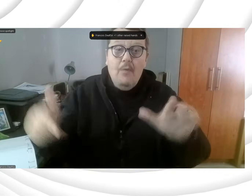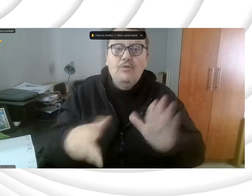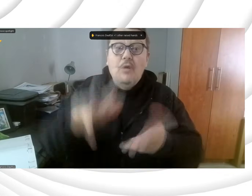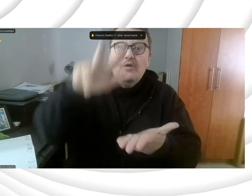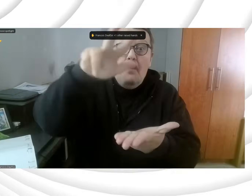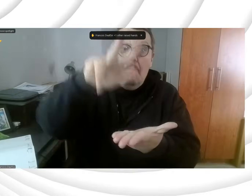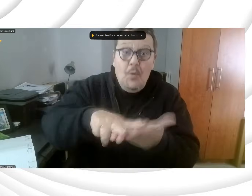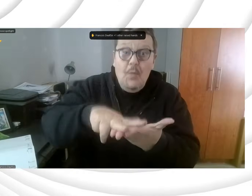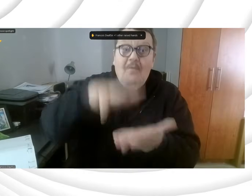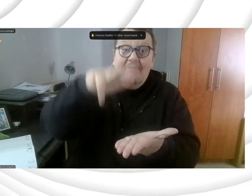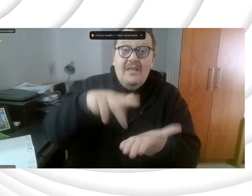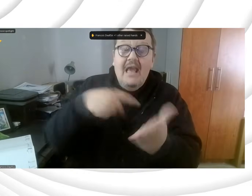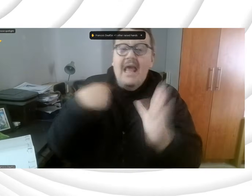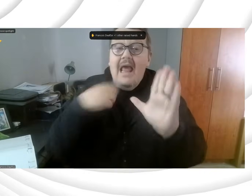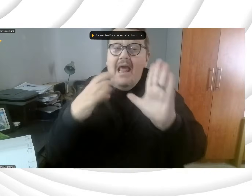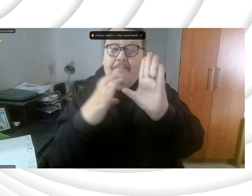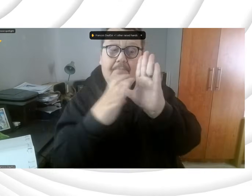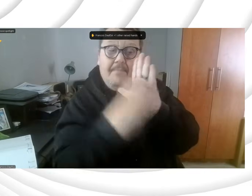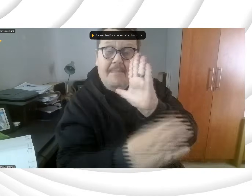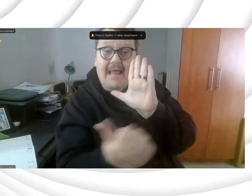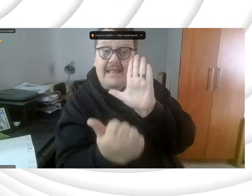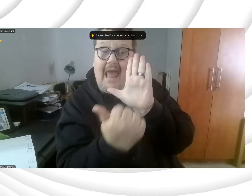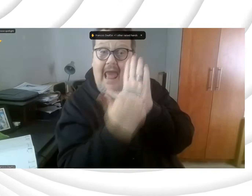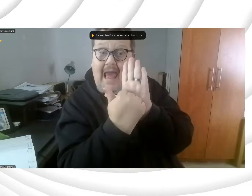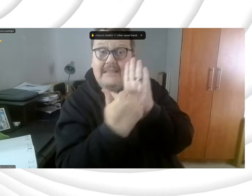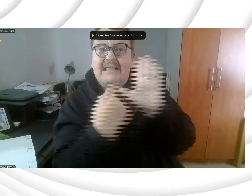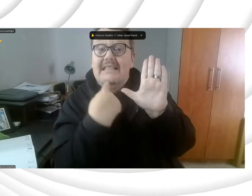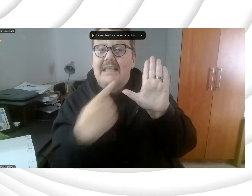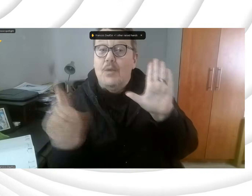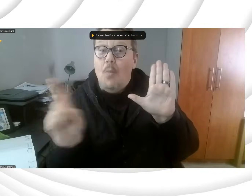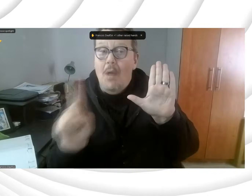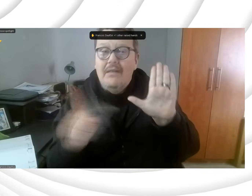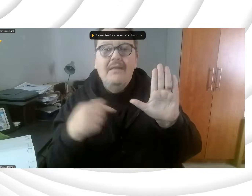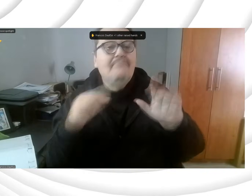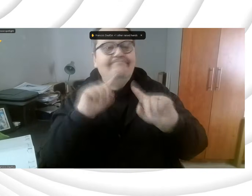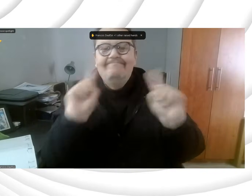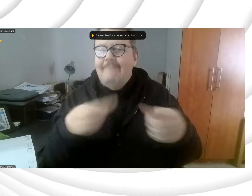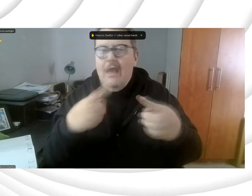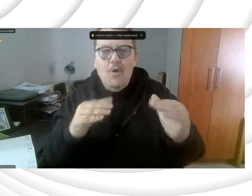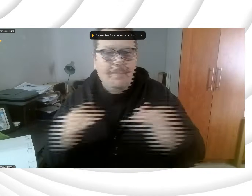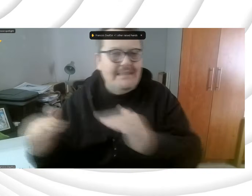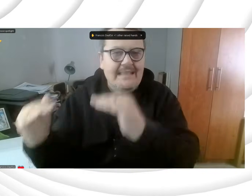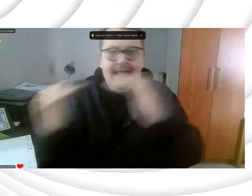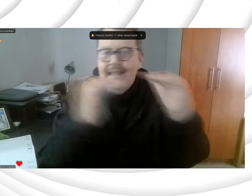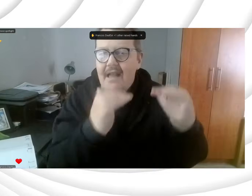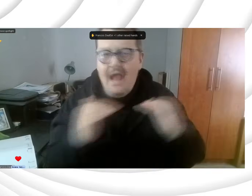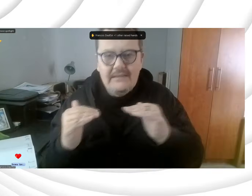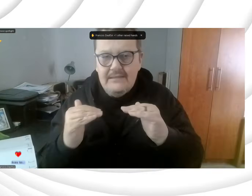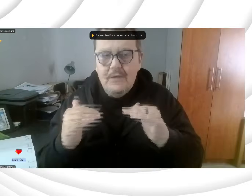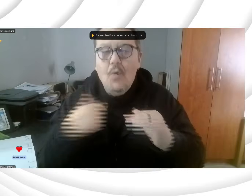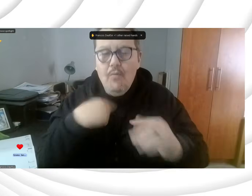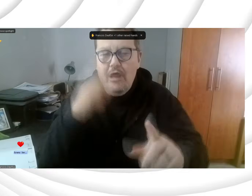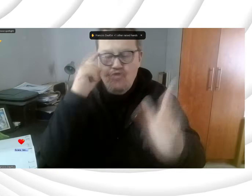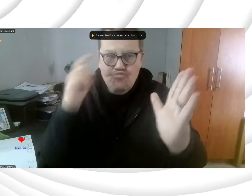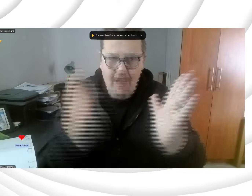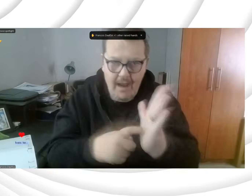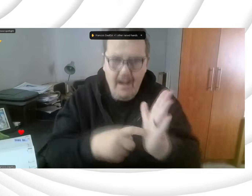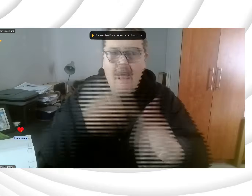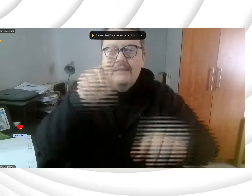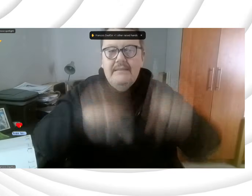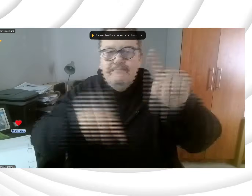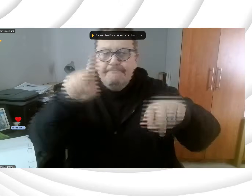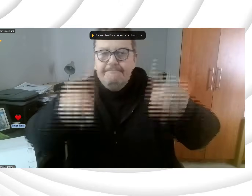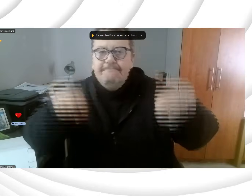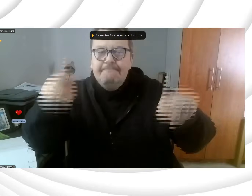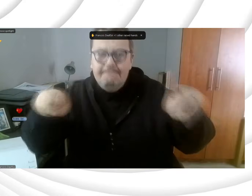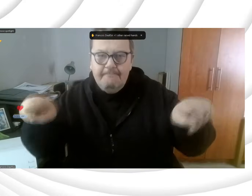that, because within South African Sign Language, now that it's official, the mandate says that, within